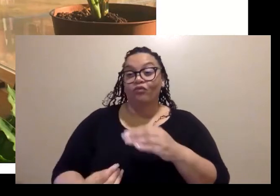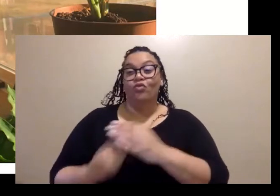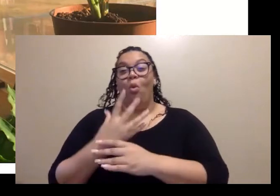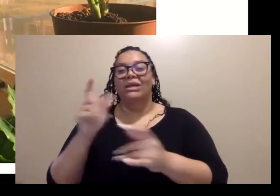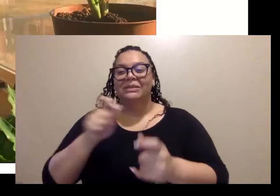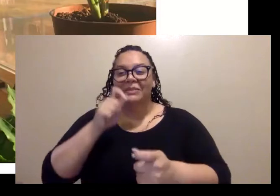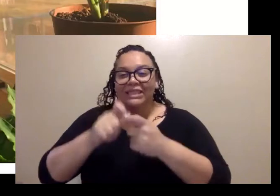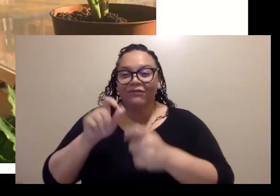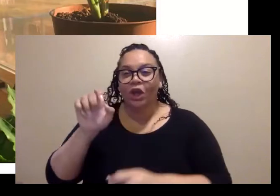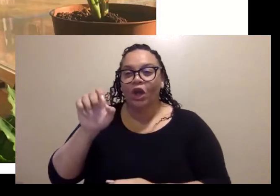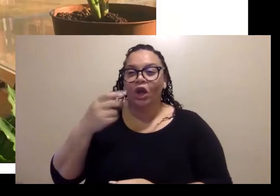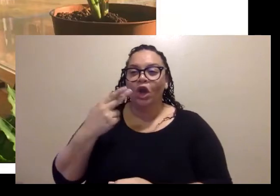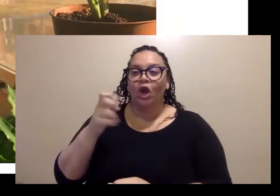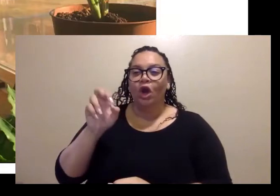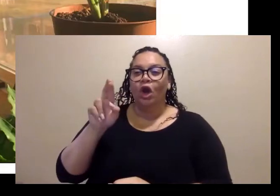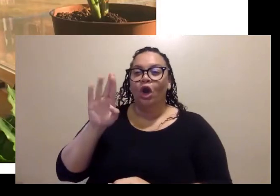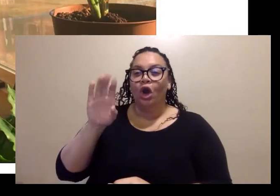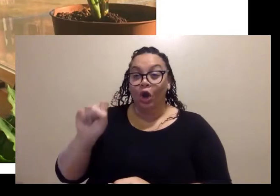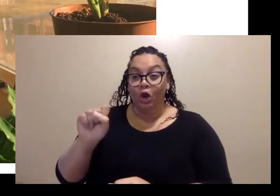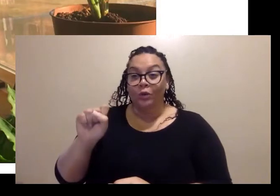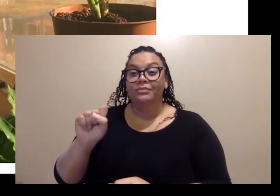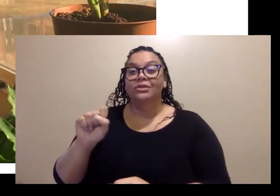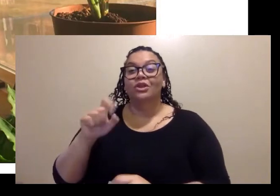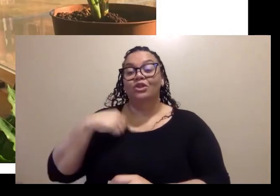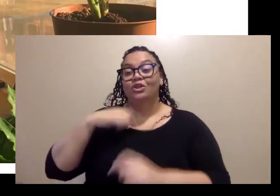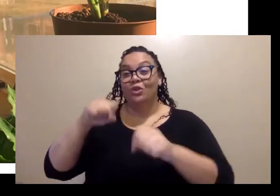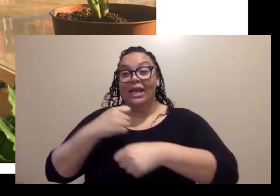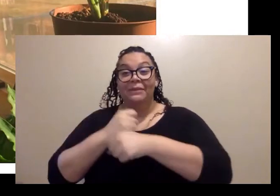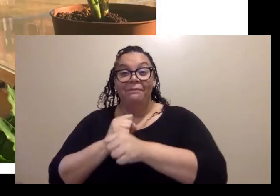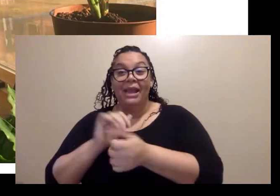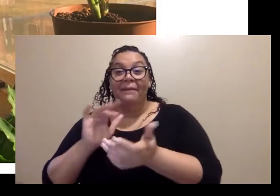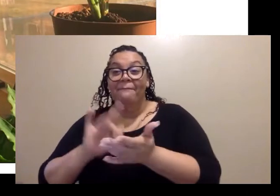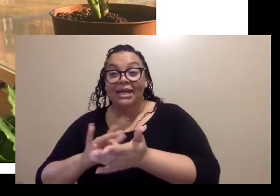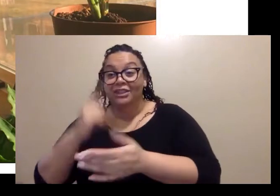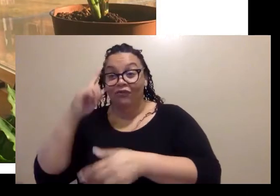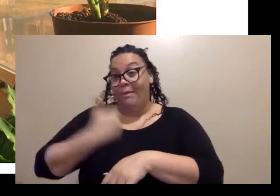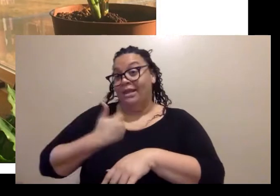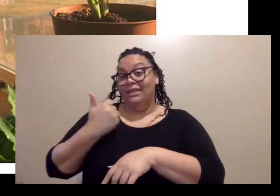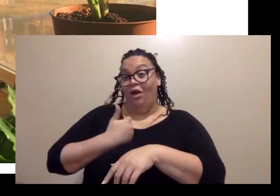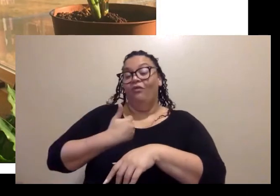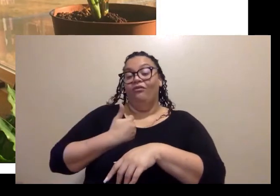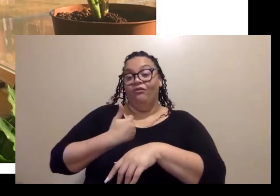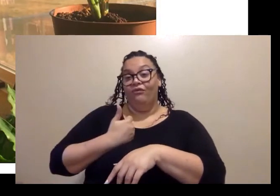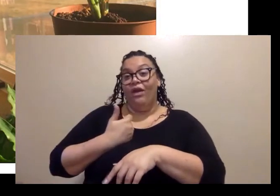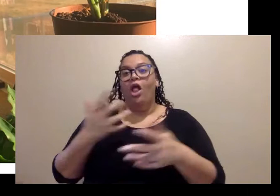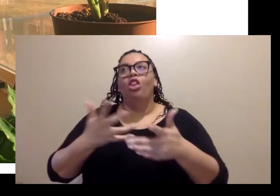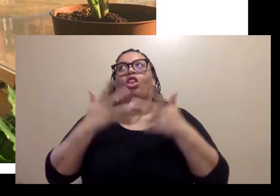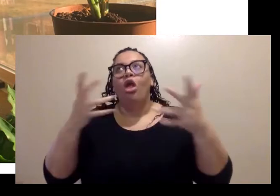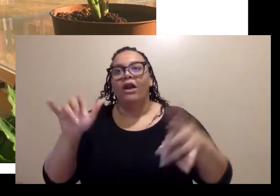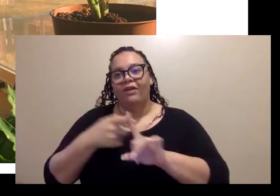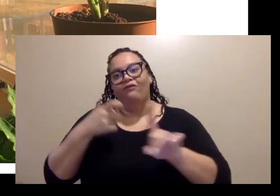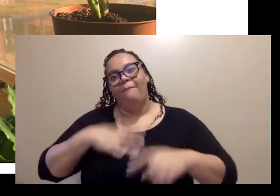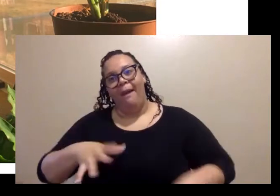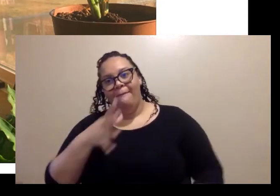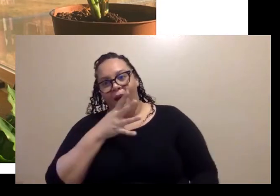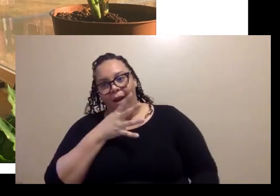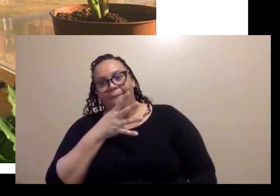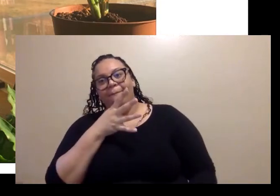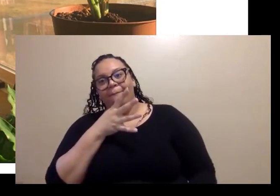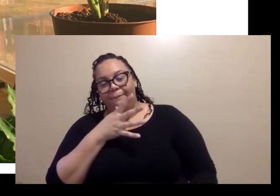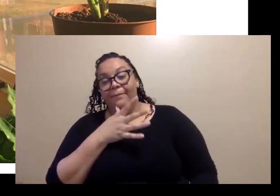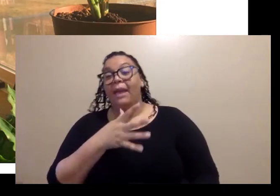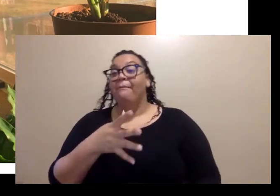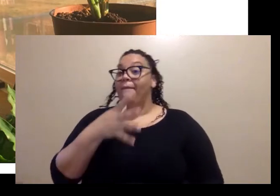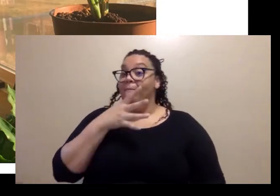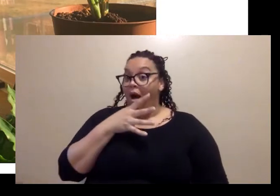herbs in order to make medicine for myself and tea for myself. And a lot of that I picked up from my mother. And then my mother picked up